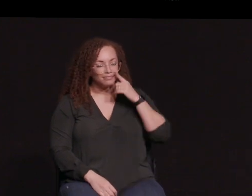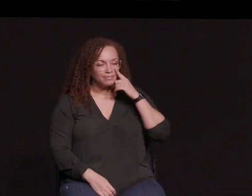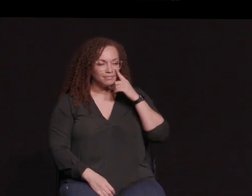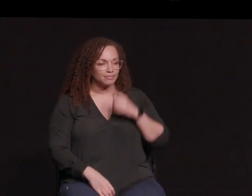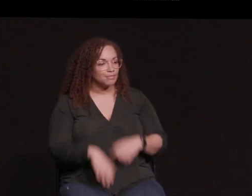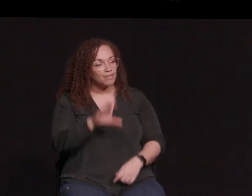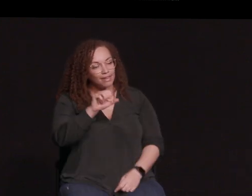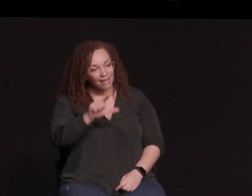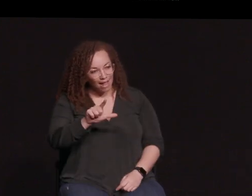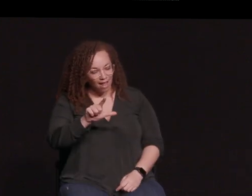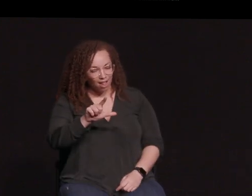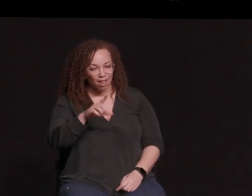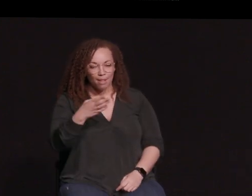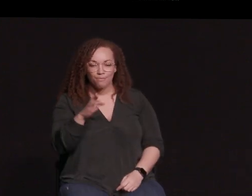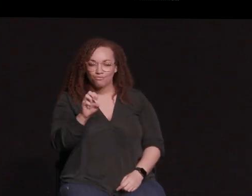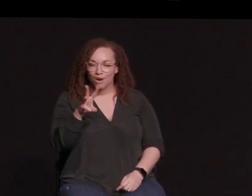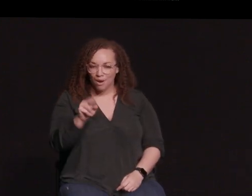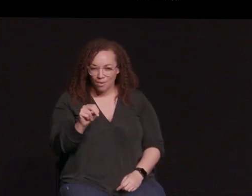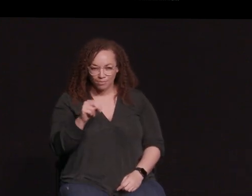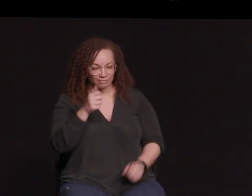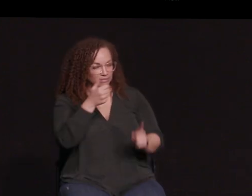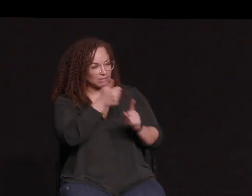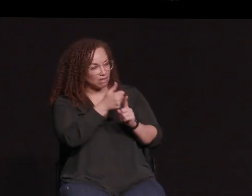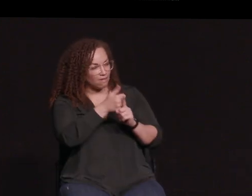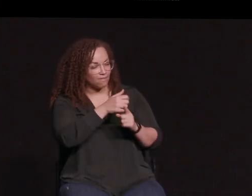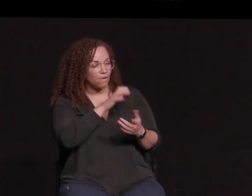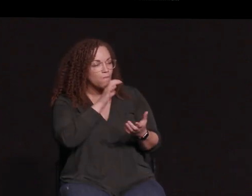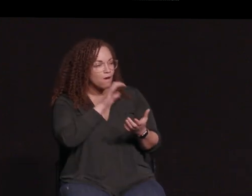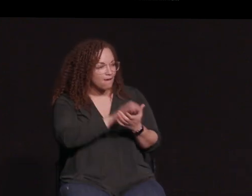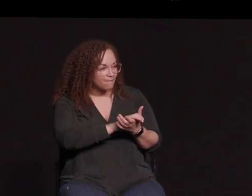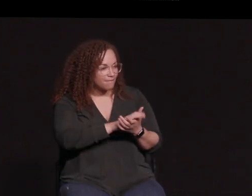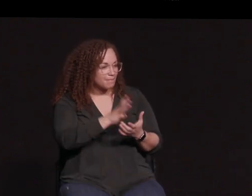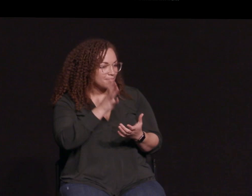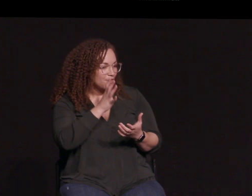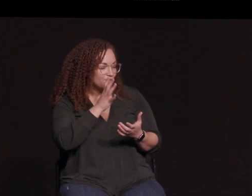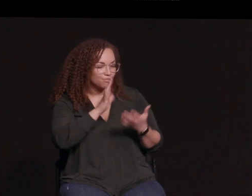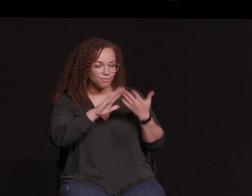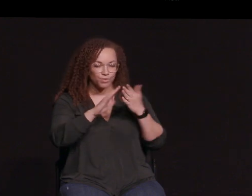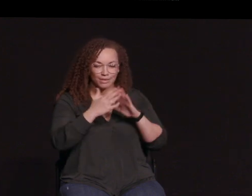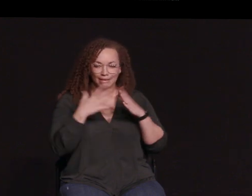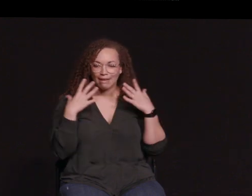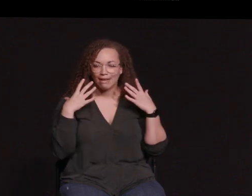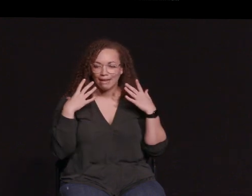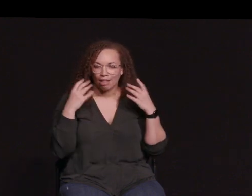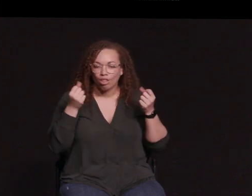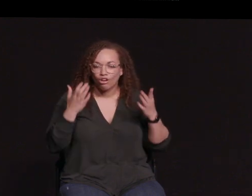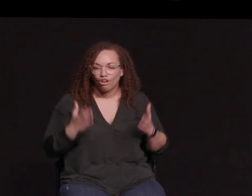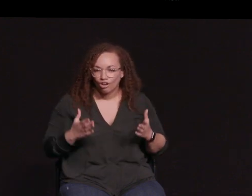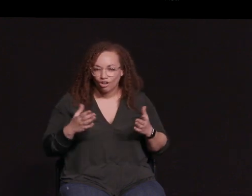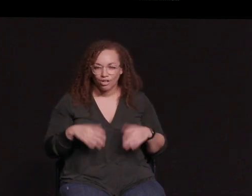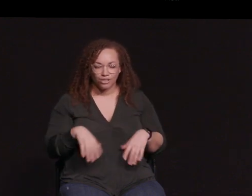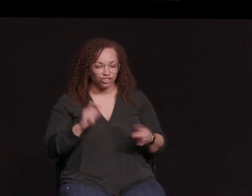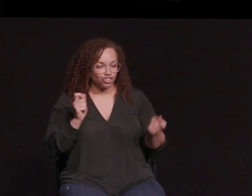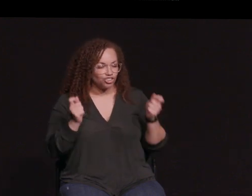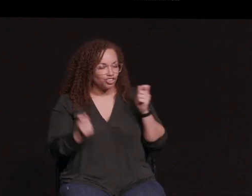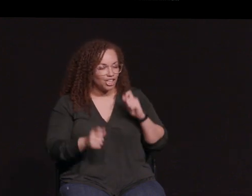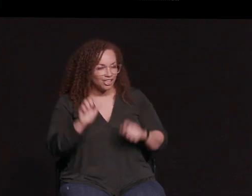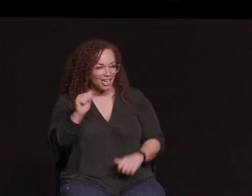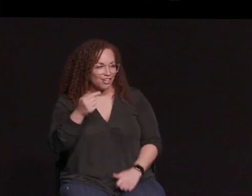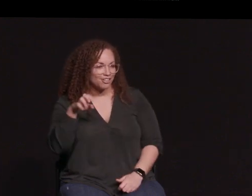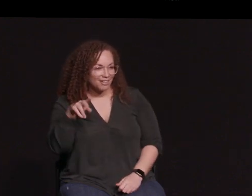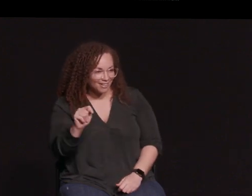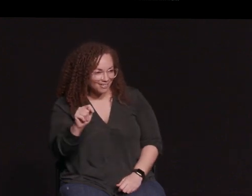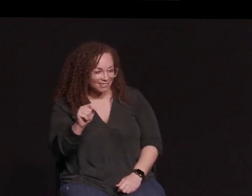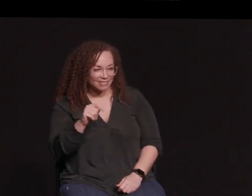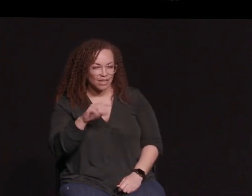Cal D. Brown is a wife, a mother, a community healer, a change agent, and a co-founder of the